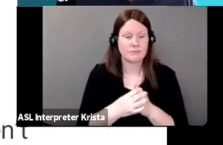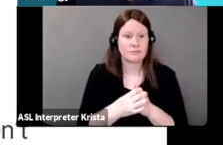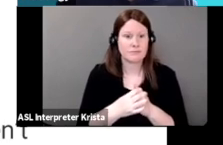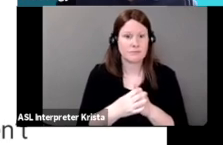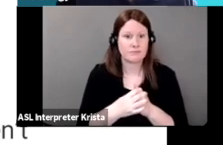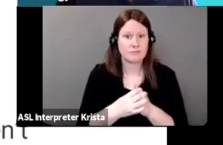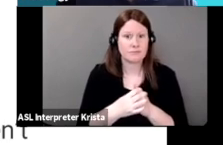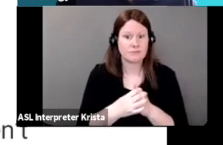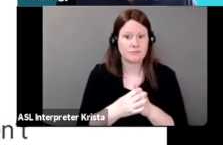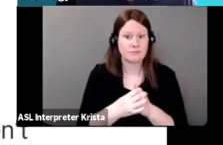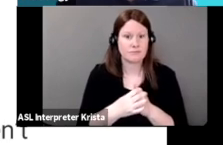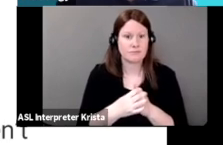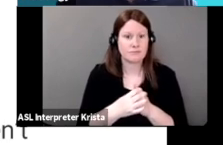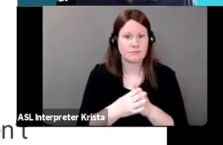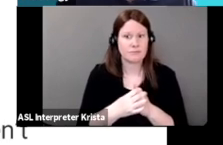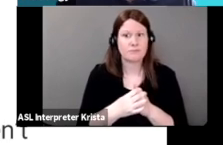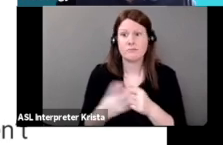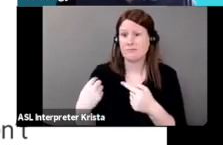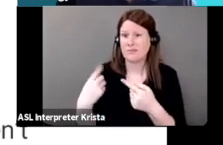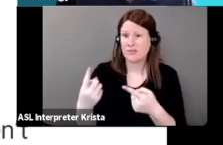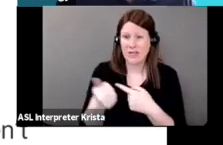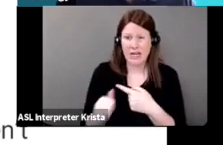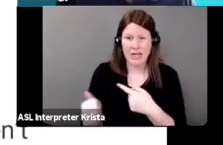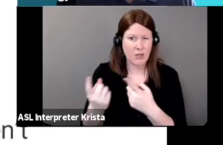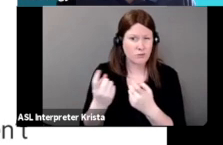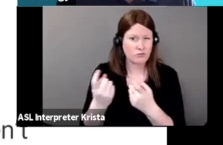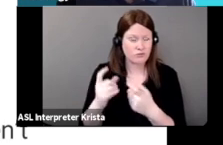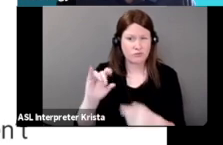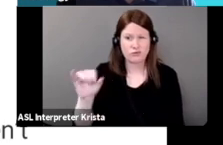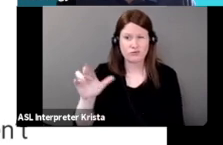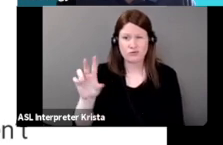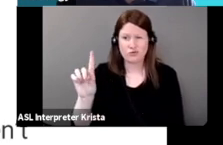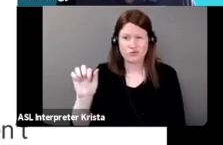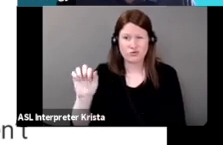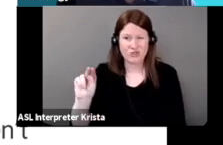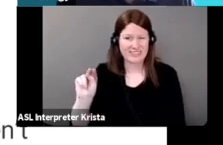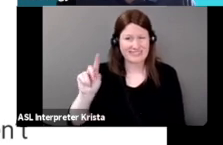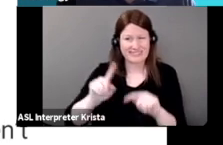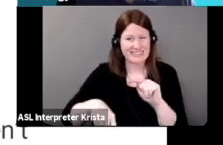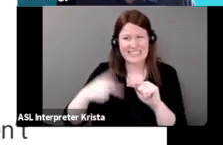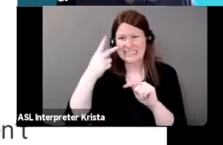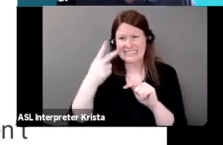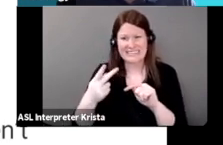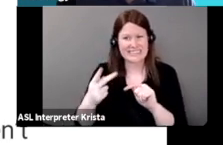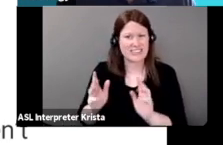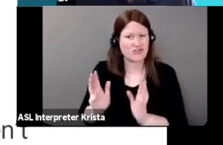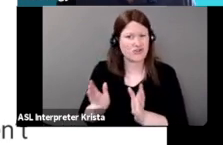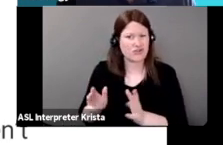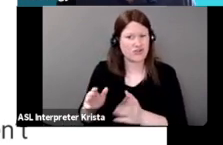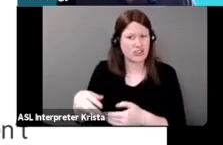So do we have any questions, Jordan? I can't actually see the chat as I'm presenting,